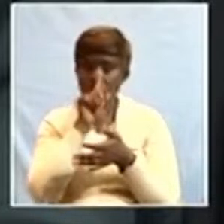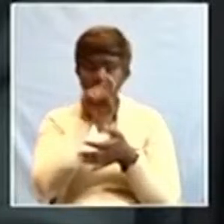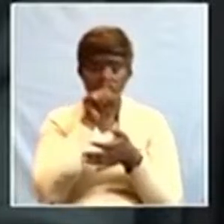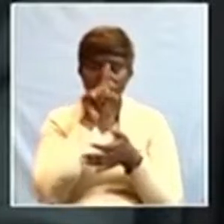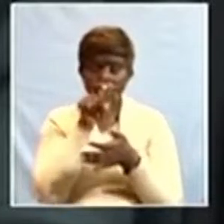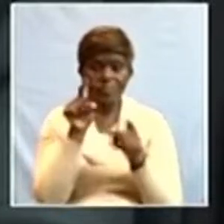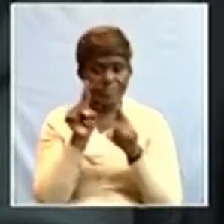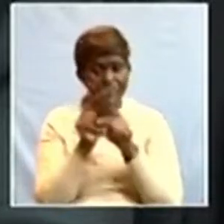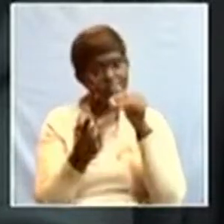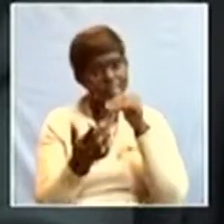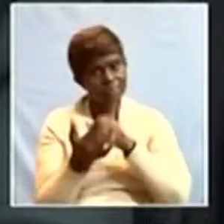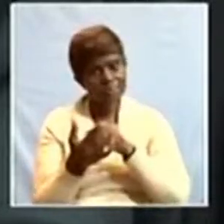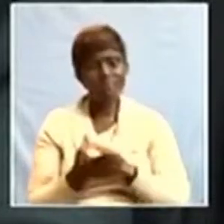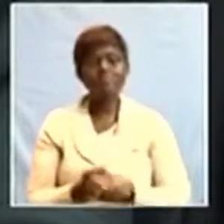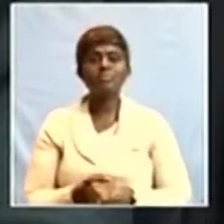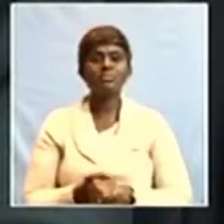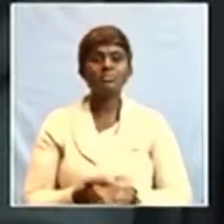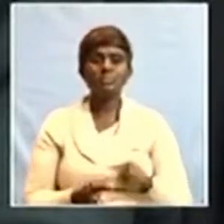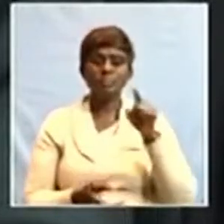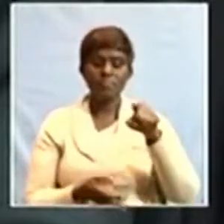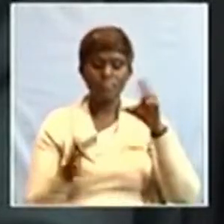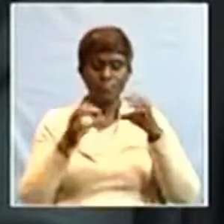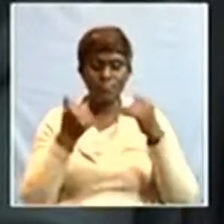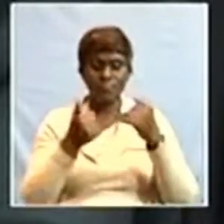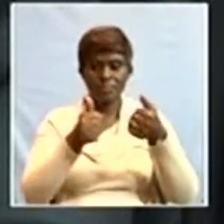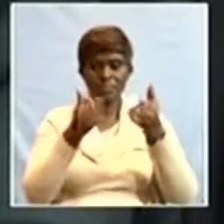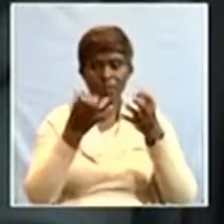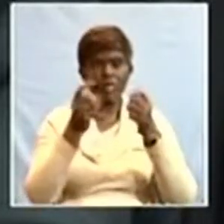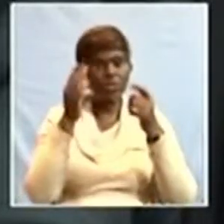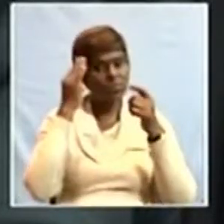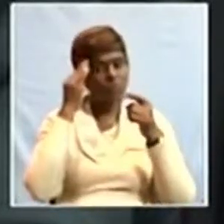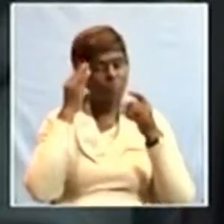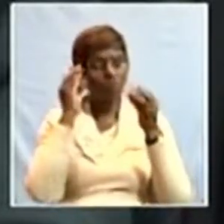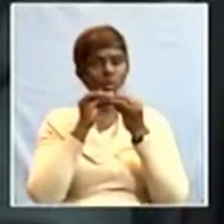and this committee would want to appreciate